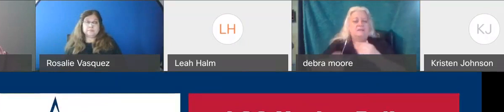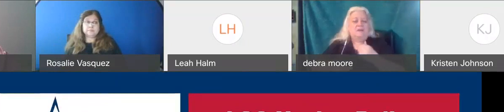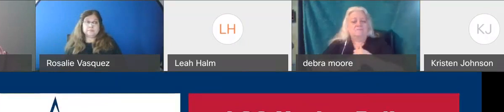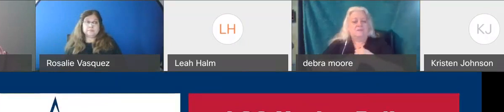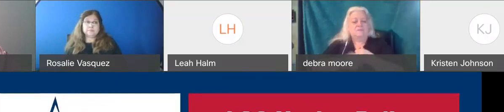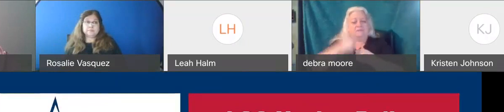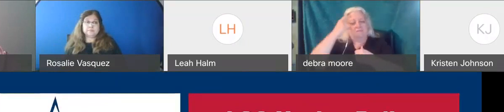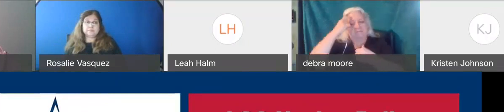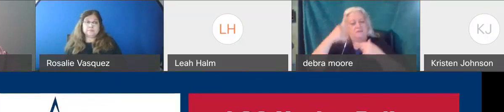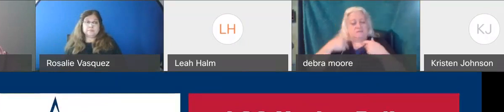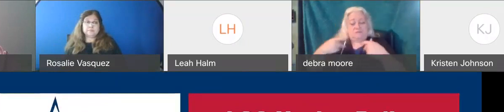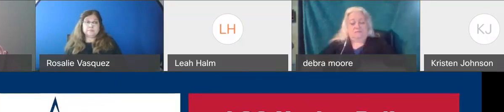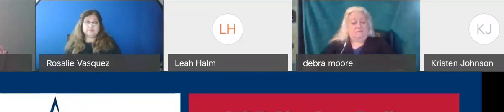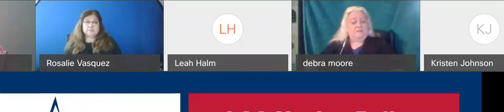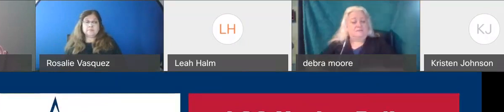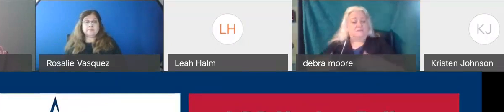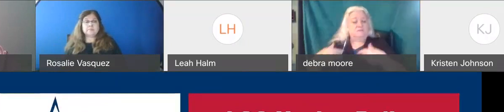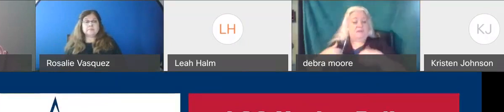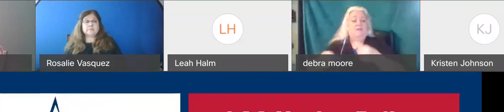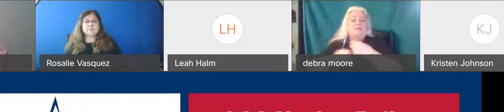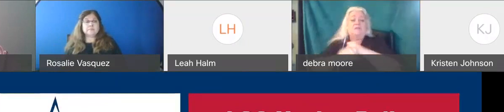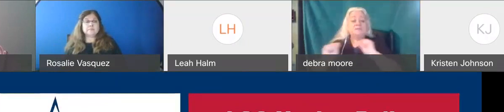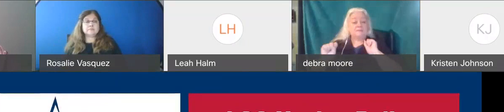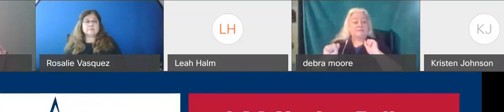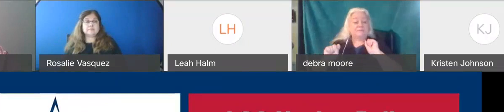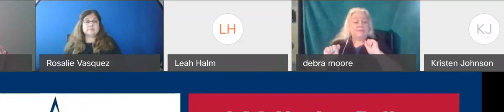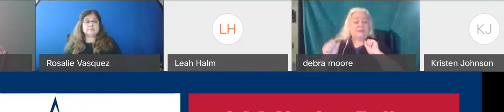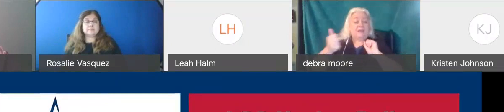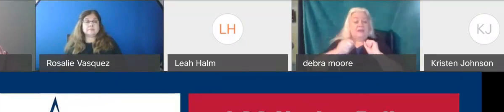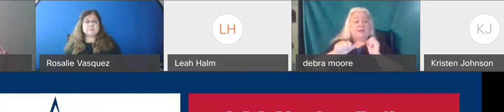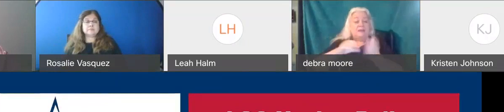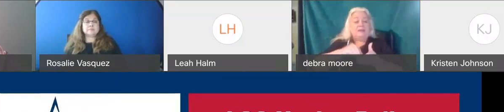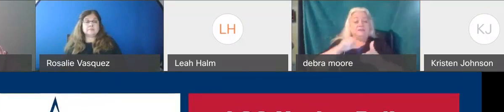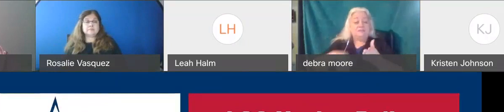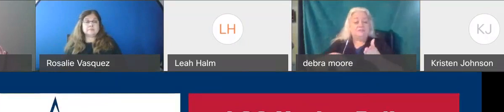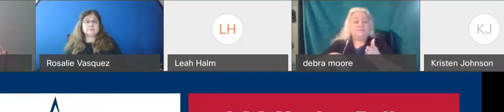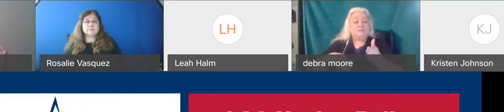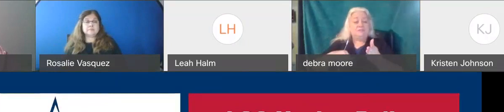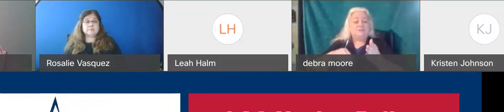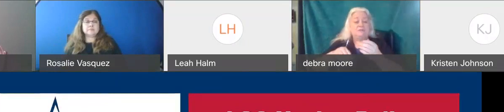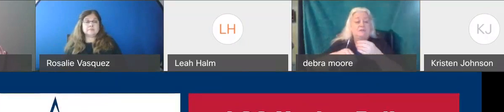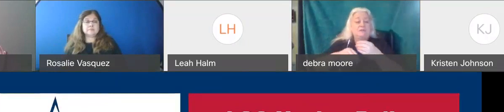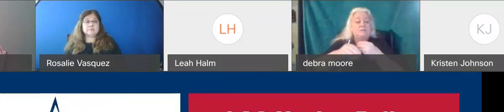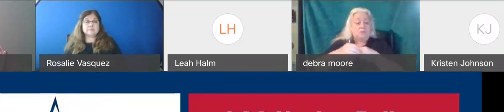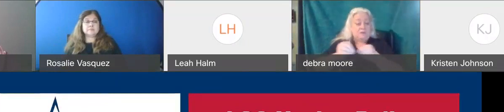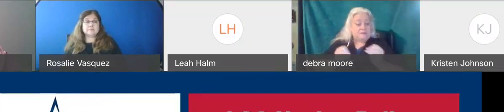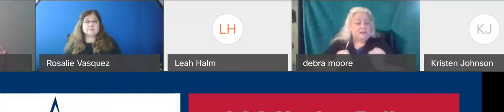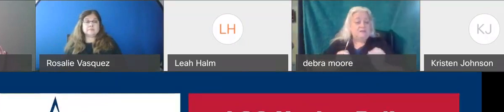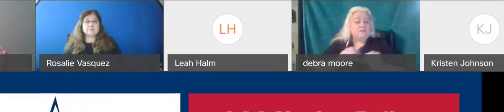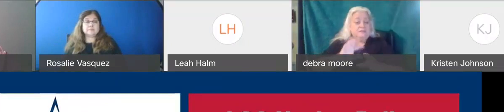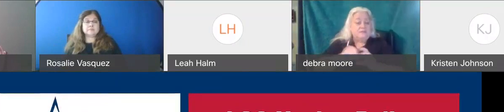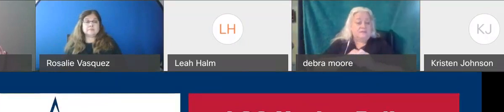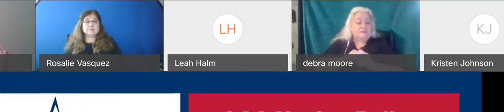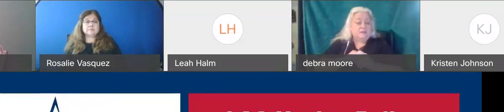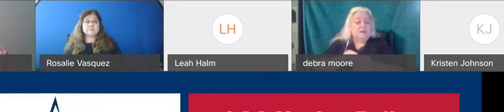health, physical health, or safety. Any RSO cannot require such acts for